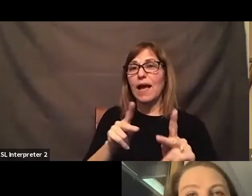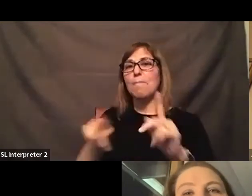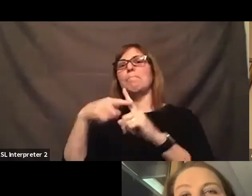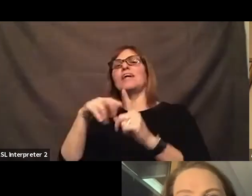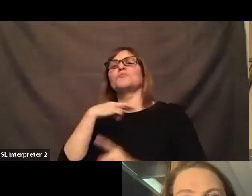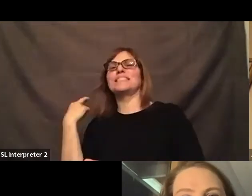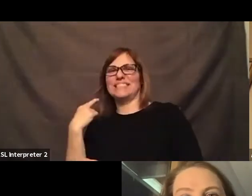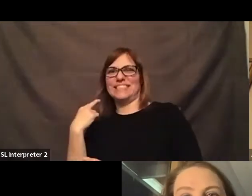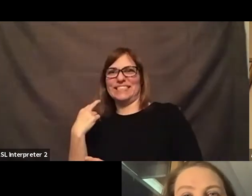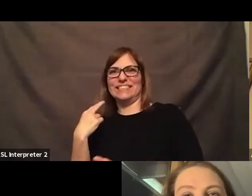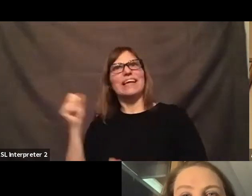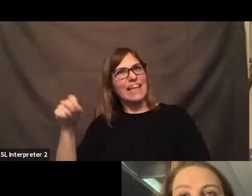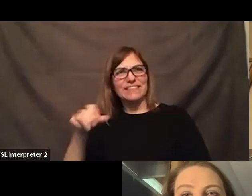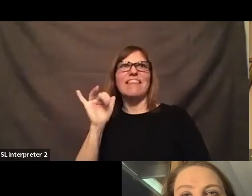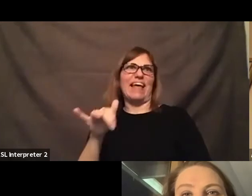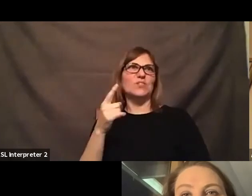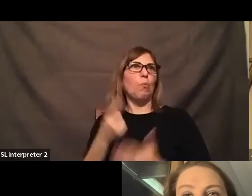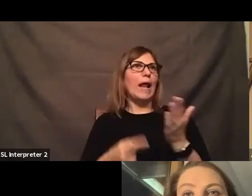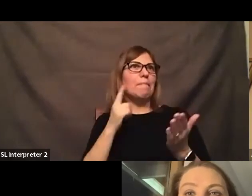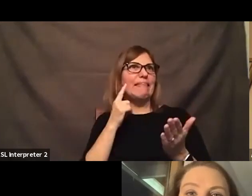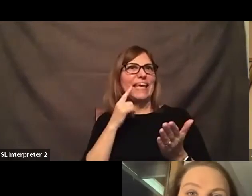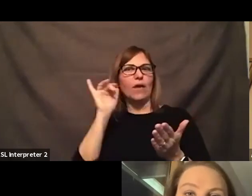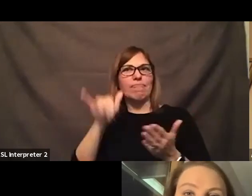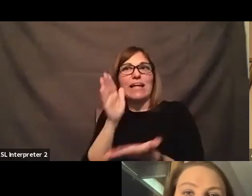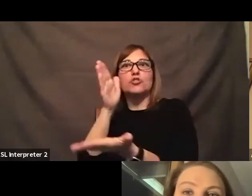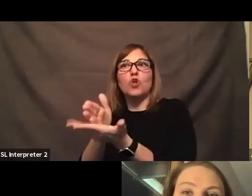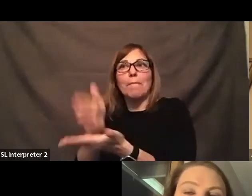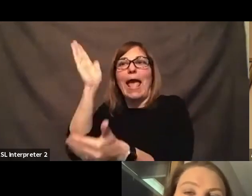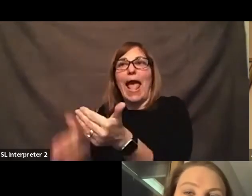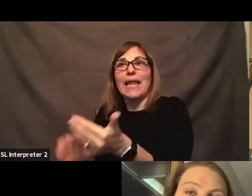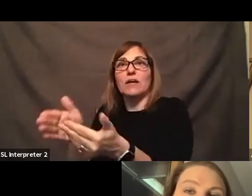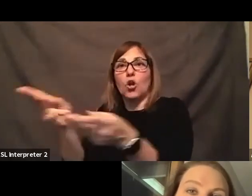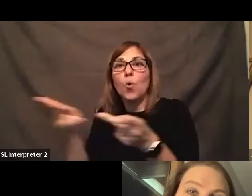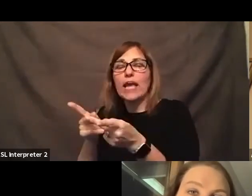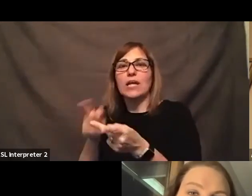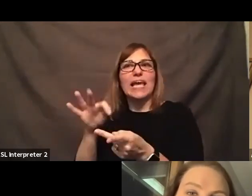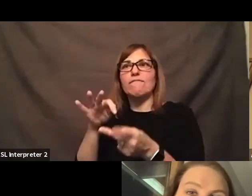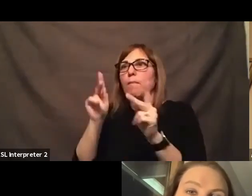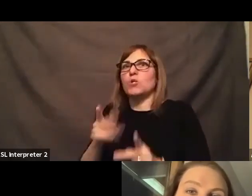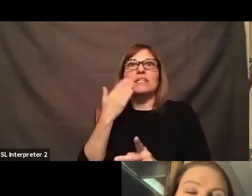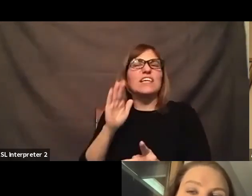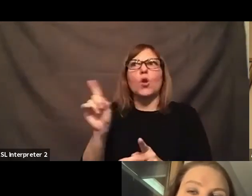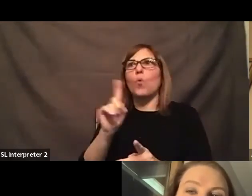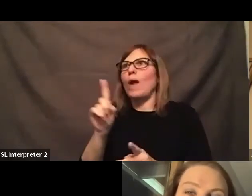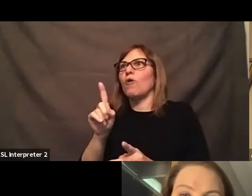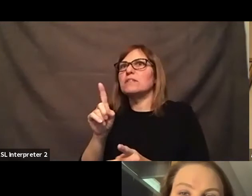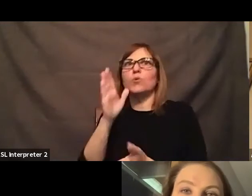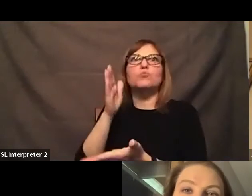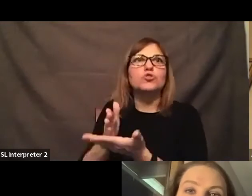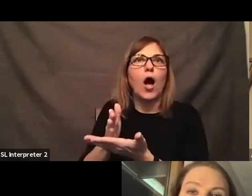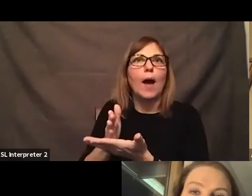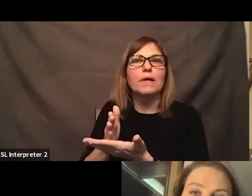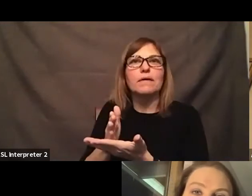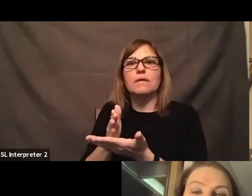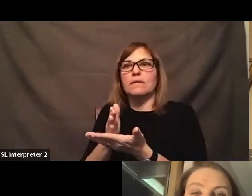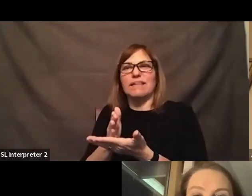what I was discussing with the stopping location, that if the person doesn't know where the vehicle is going to stop and can't determine if that is a stopping location that they can get into and